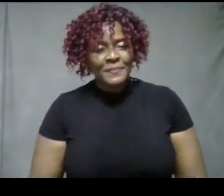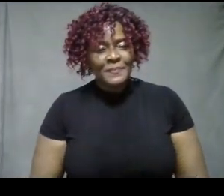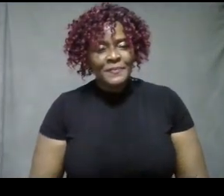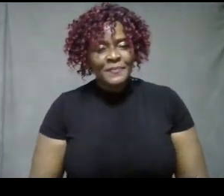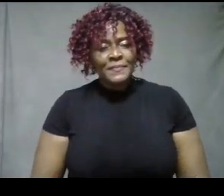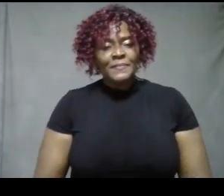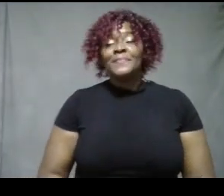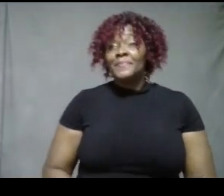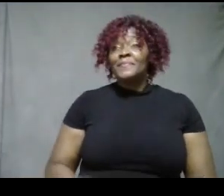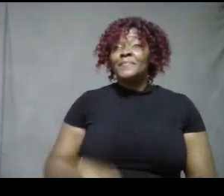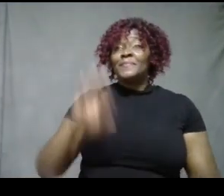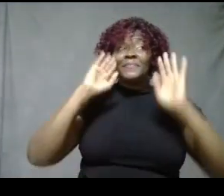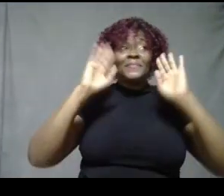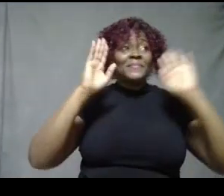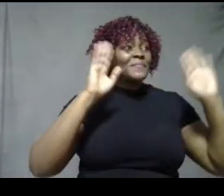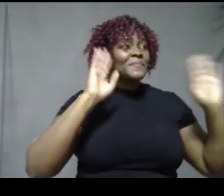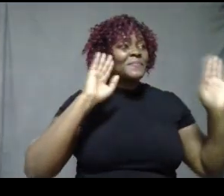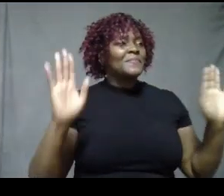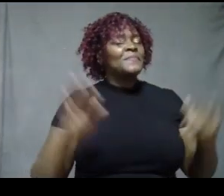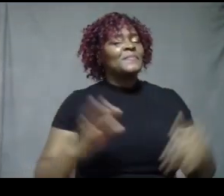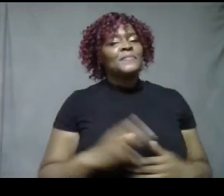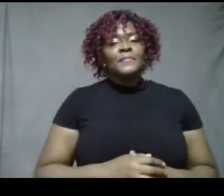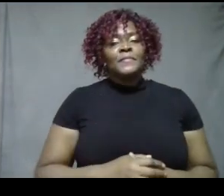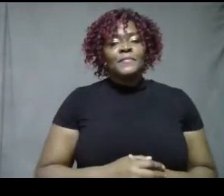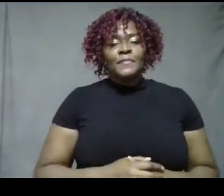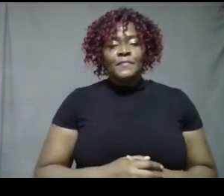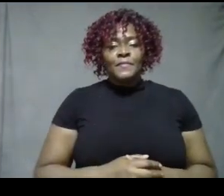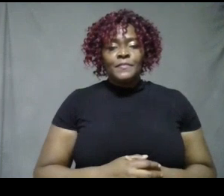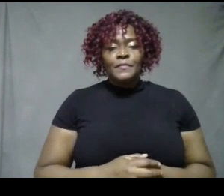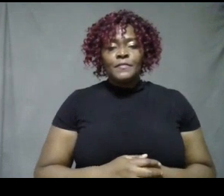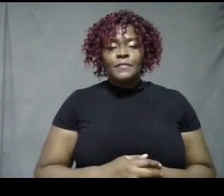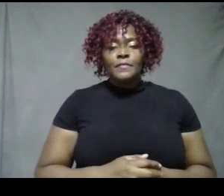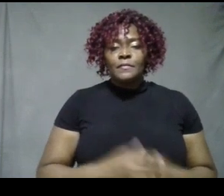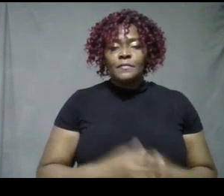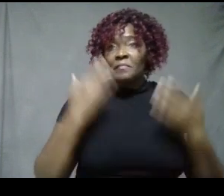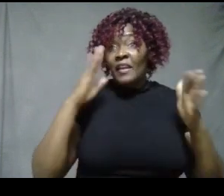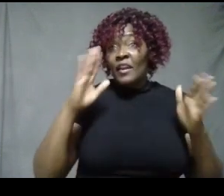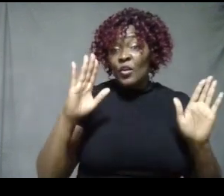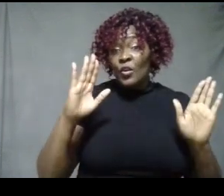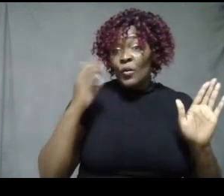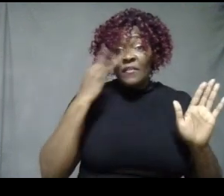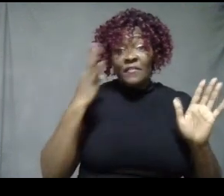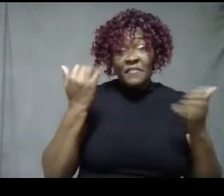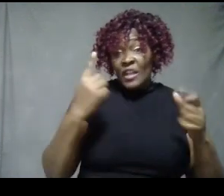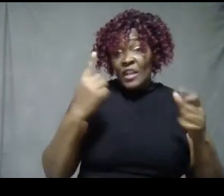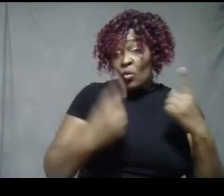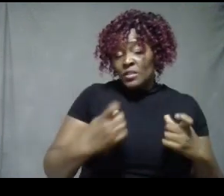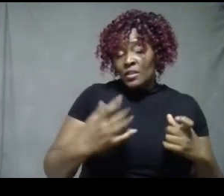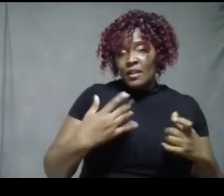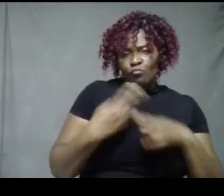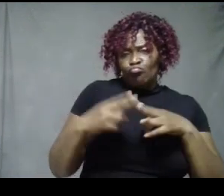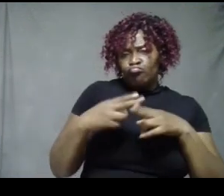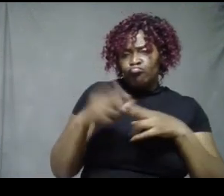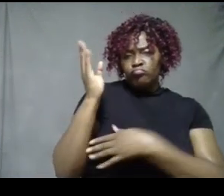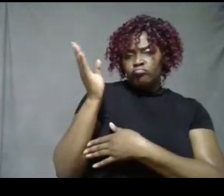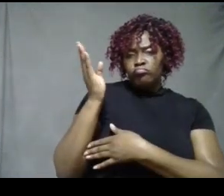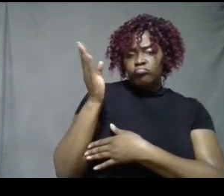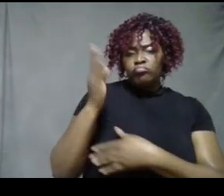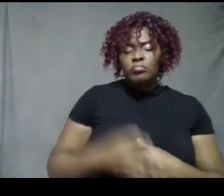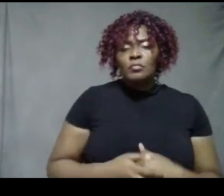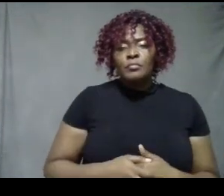Mayor, commissioners, city manager. I don't know if you have questions on this. I have a brief presentation.